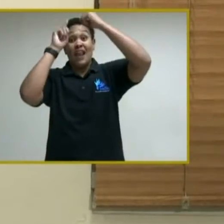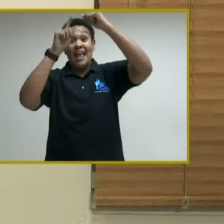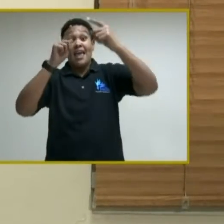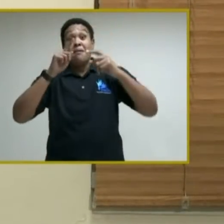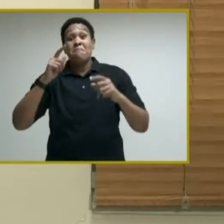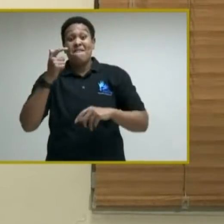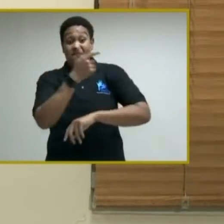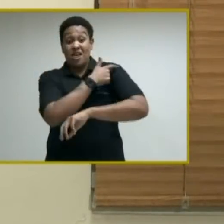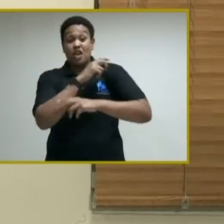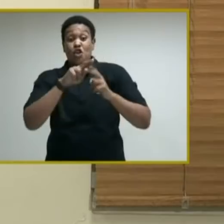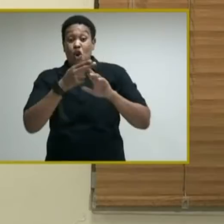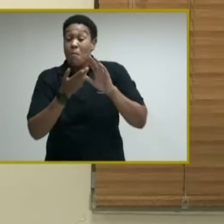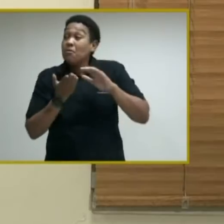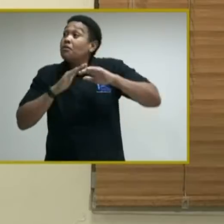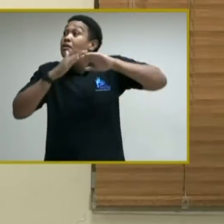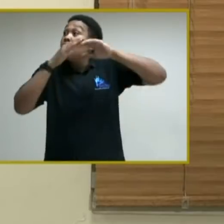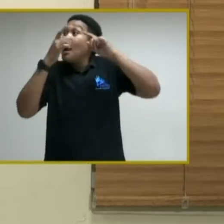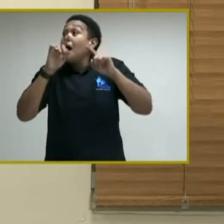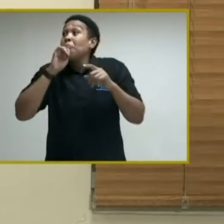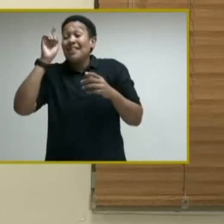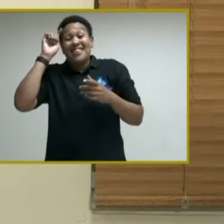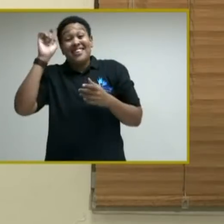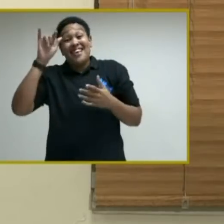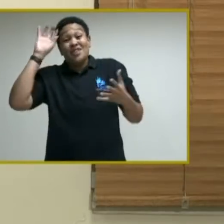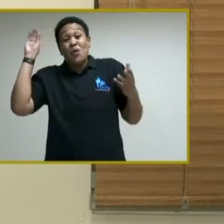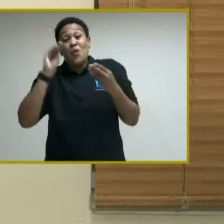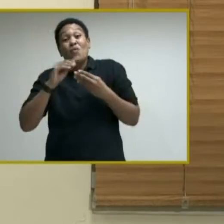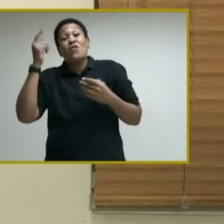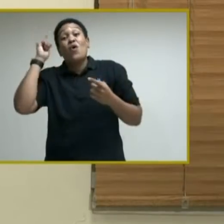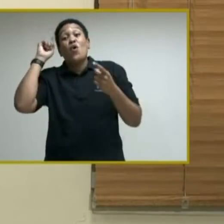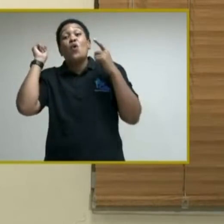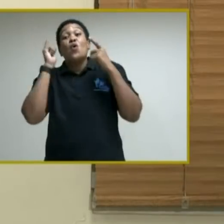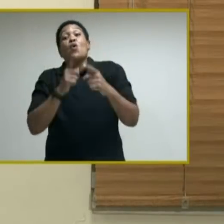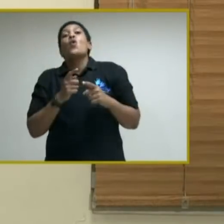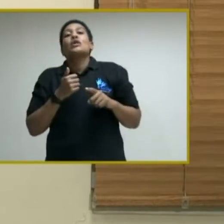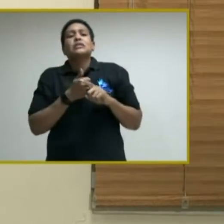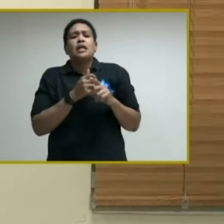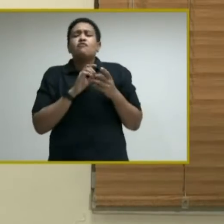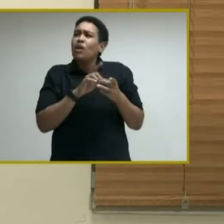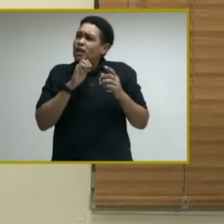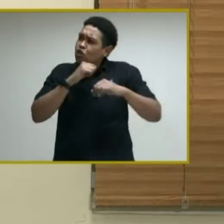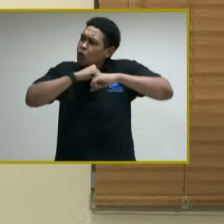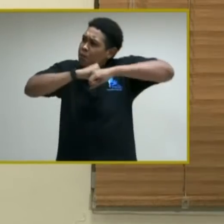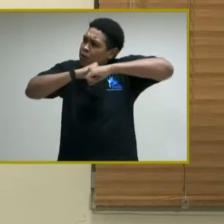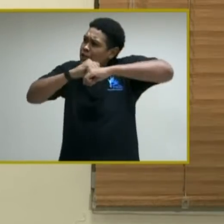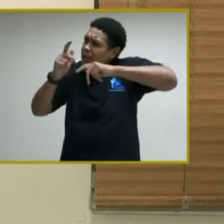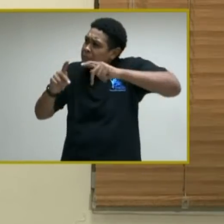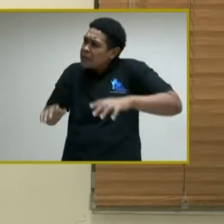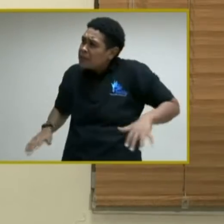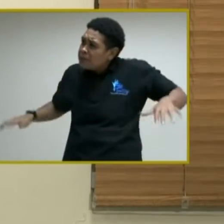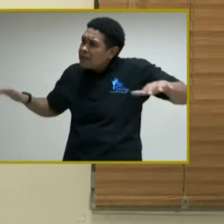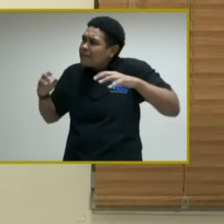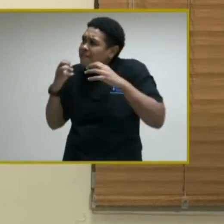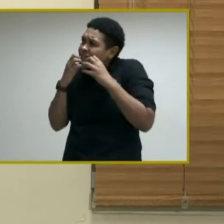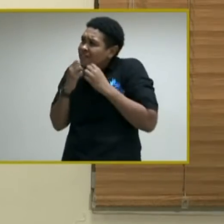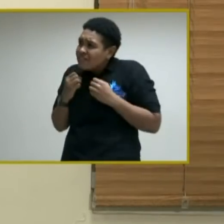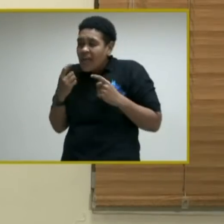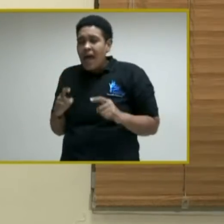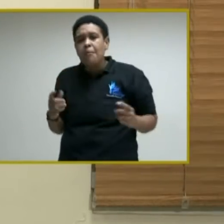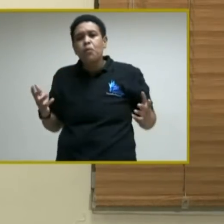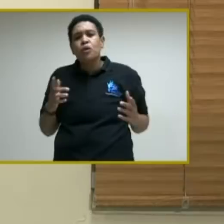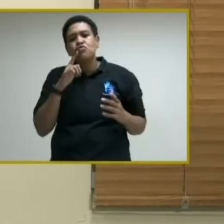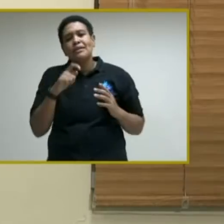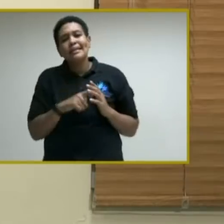as an overall goal, in order to protect our population, is what is